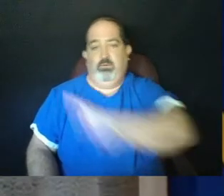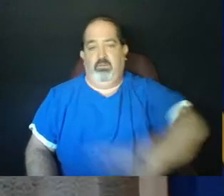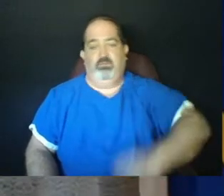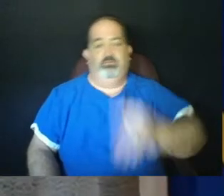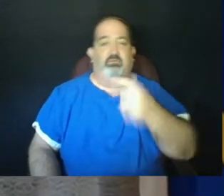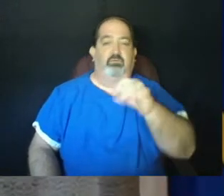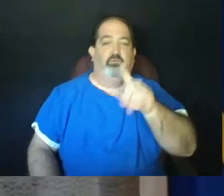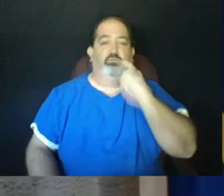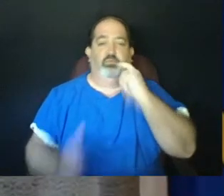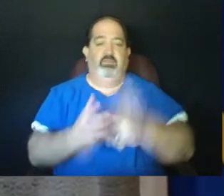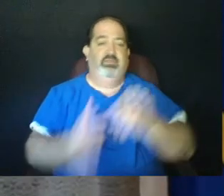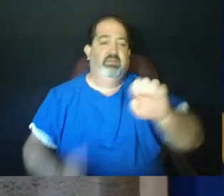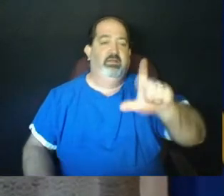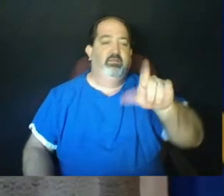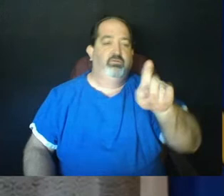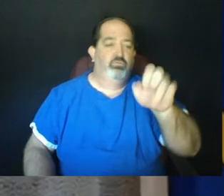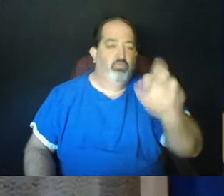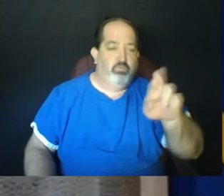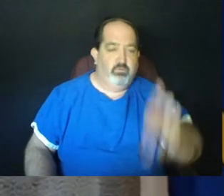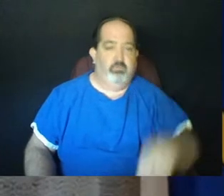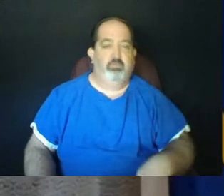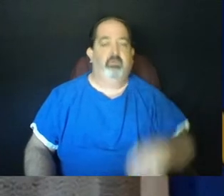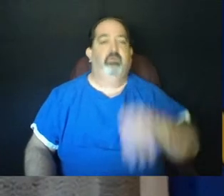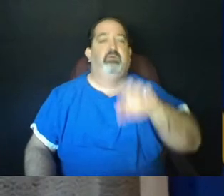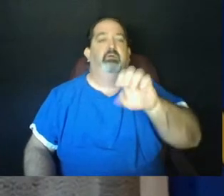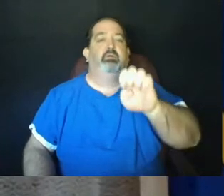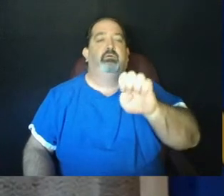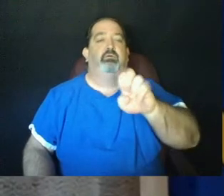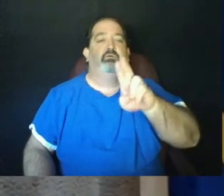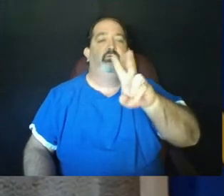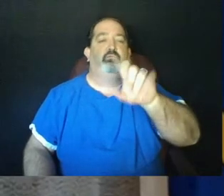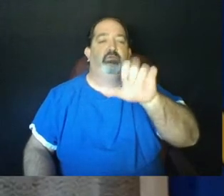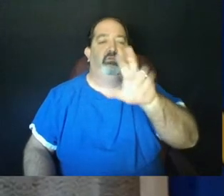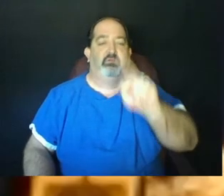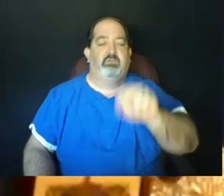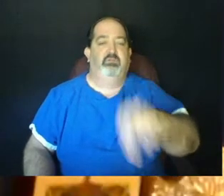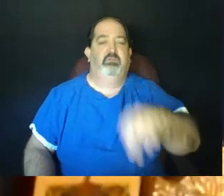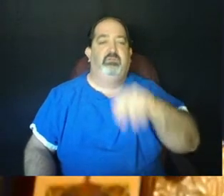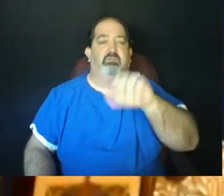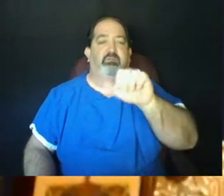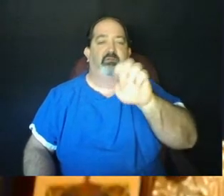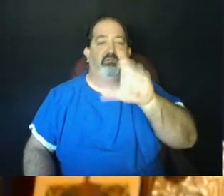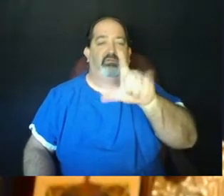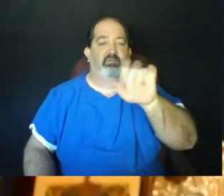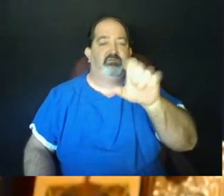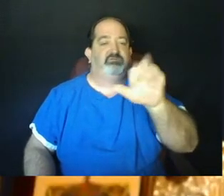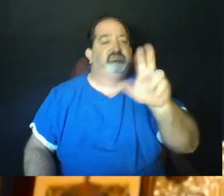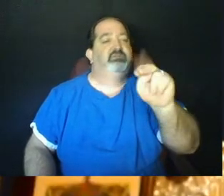recognize Eleanor of Gildenholt and Julian Ilyasin.